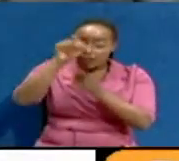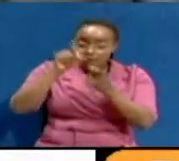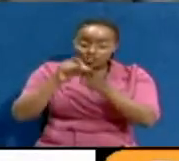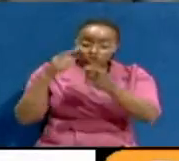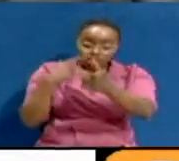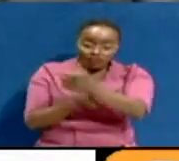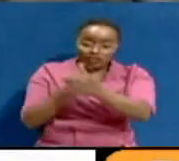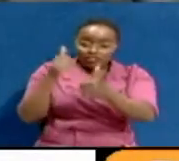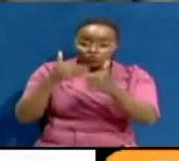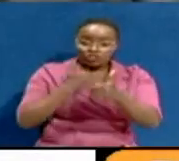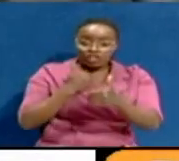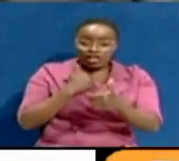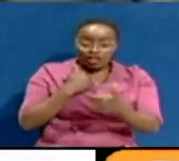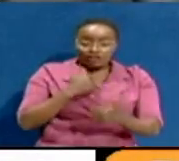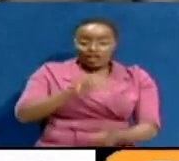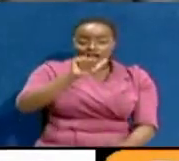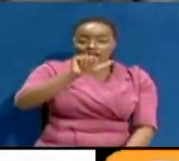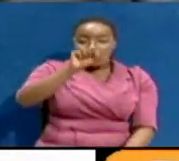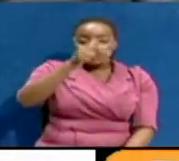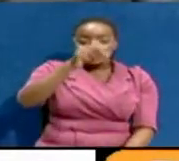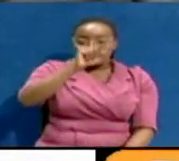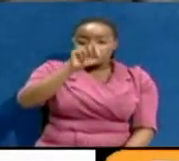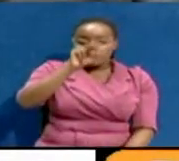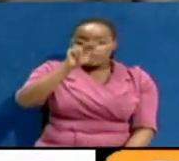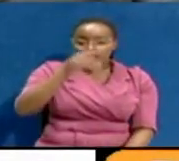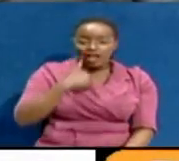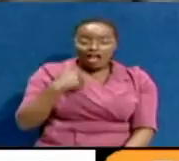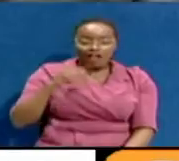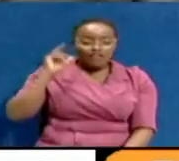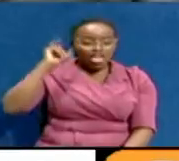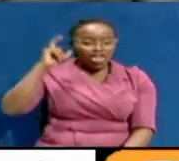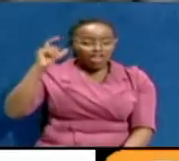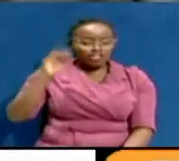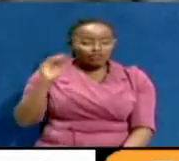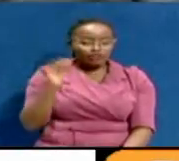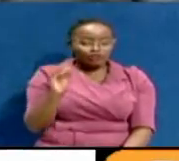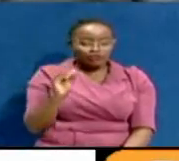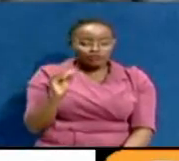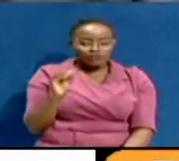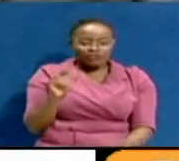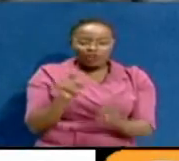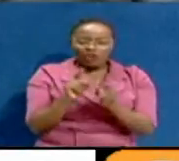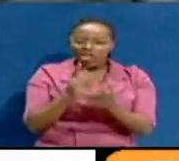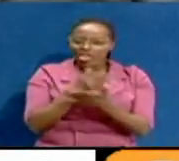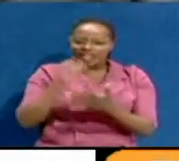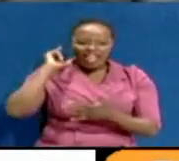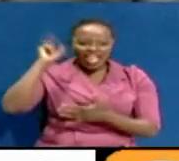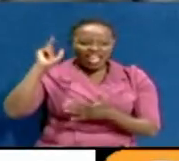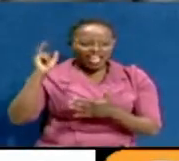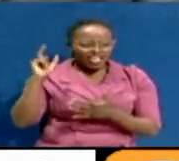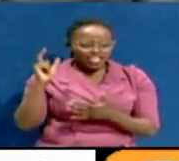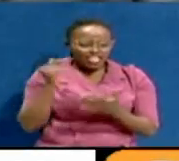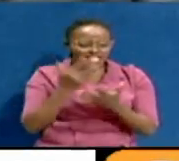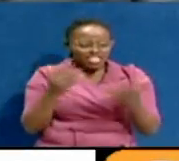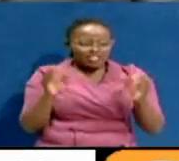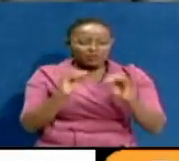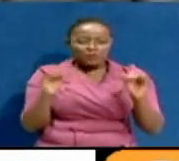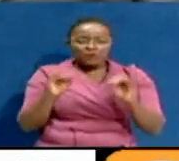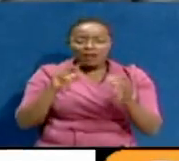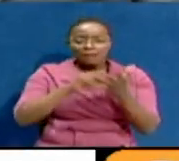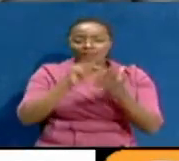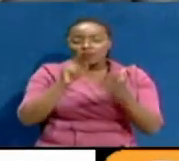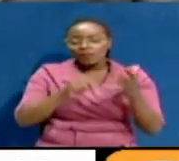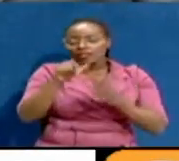vaccine that we have, the AstraZeneca one, does not have any egg in it or any egg component, and therefore that is